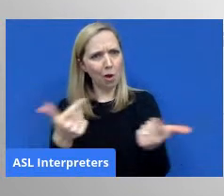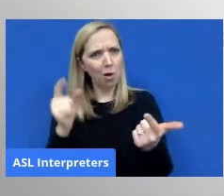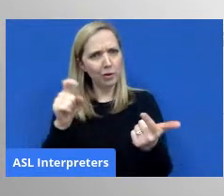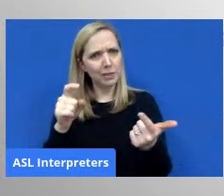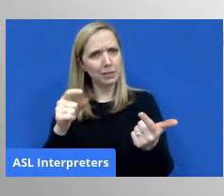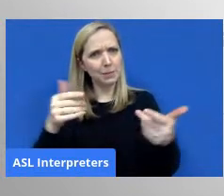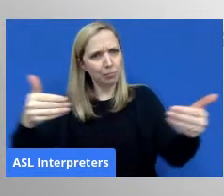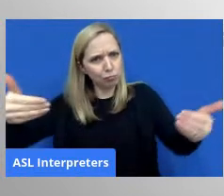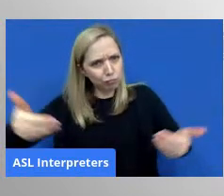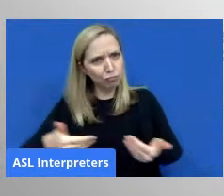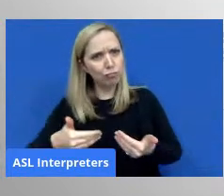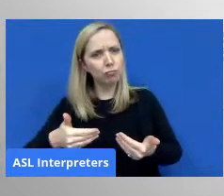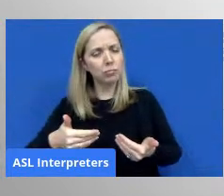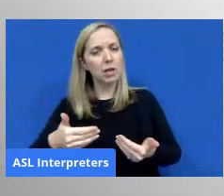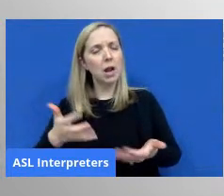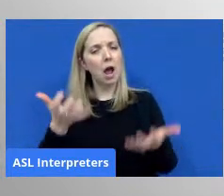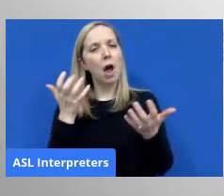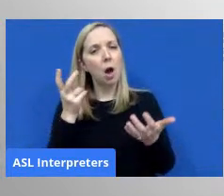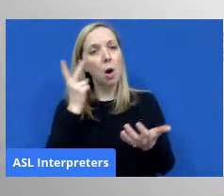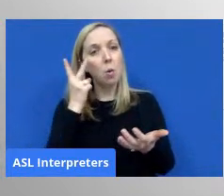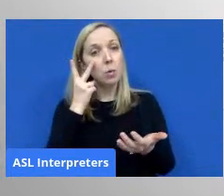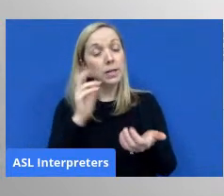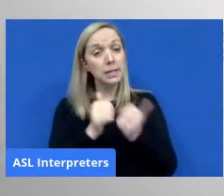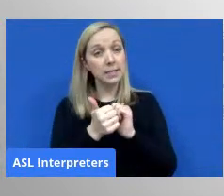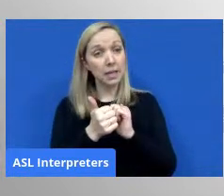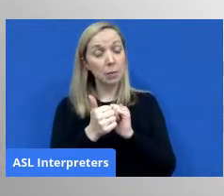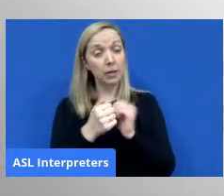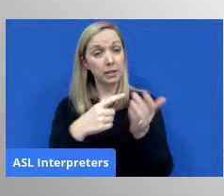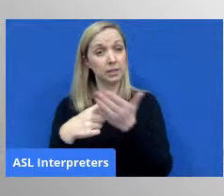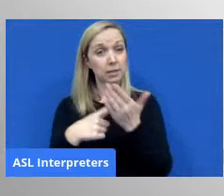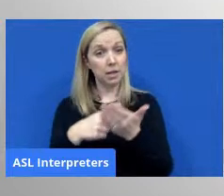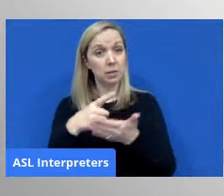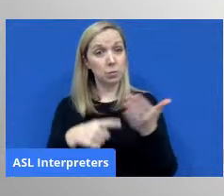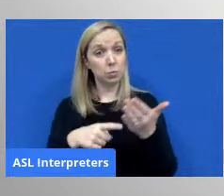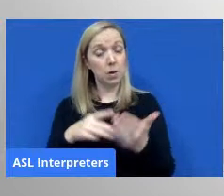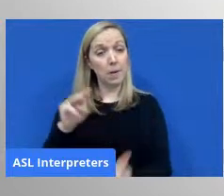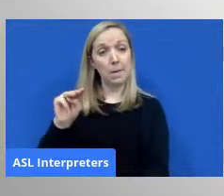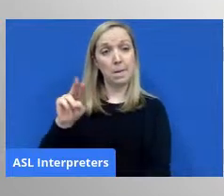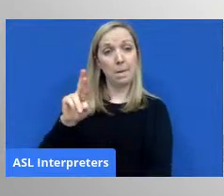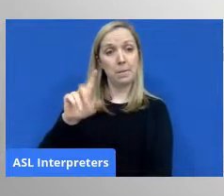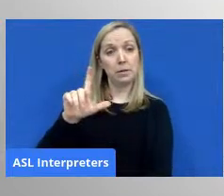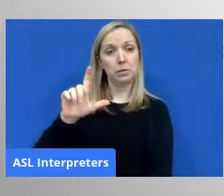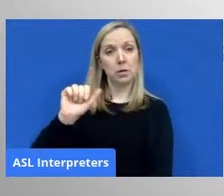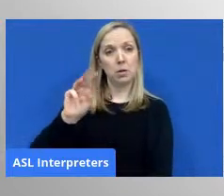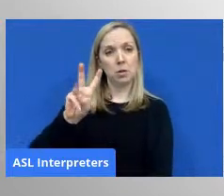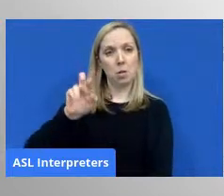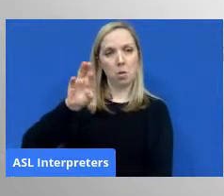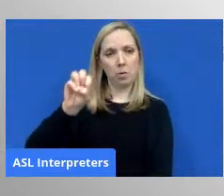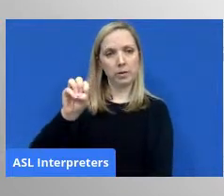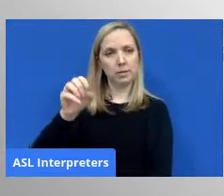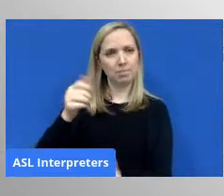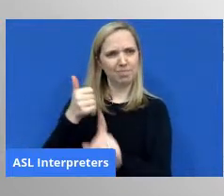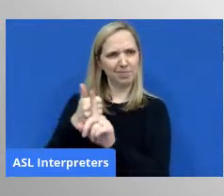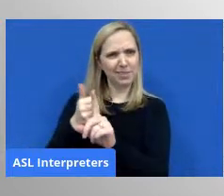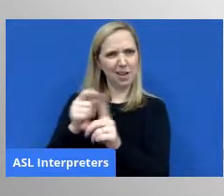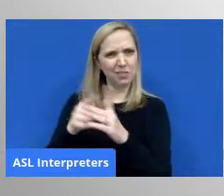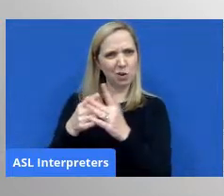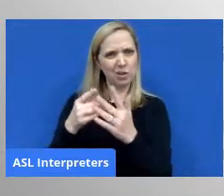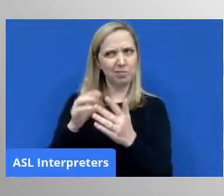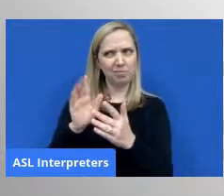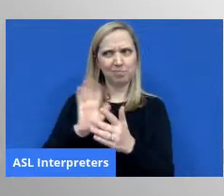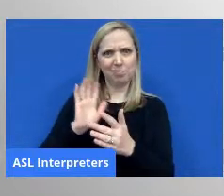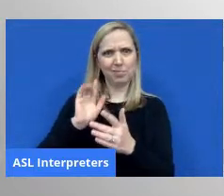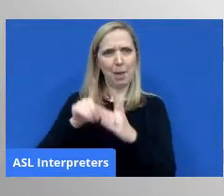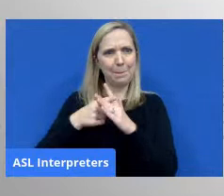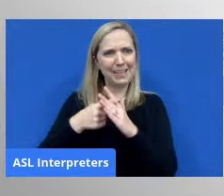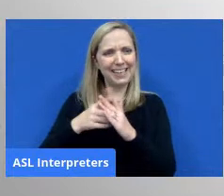how we can go back to what Mr. Lawrence started earlier this year with the database that he was